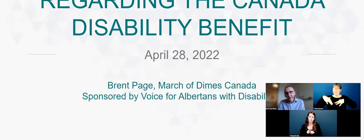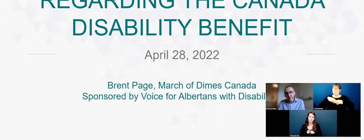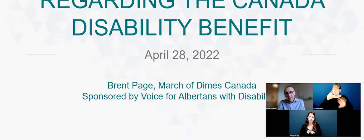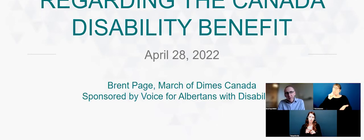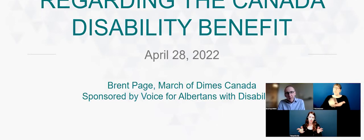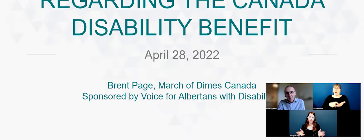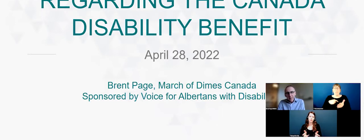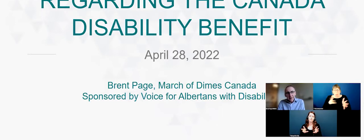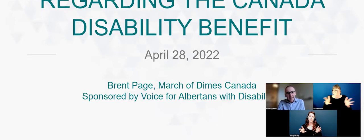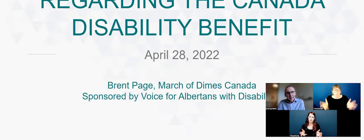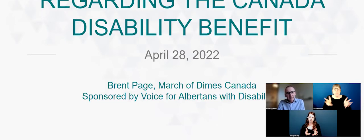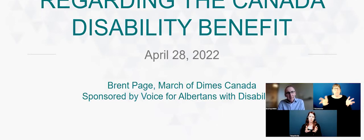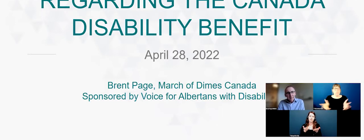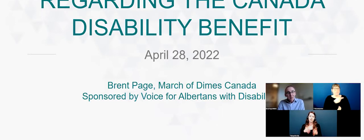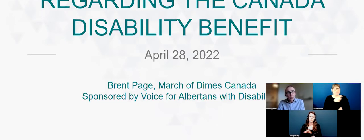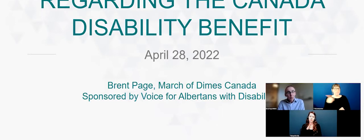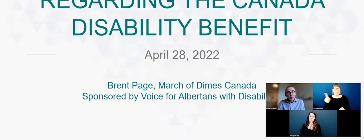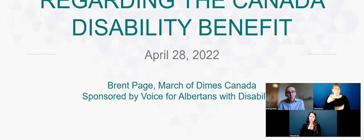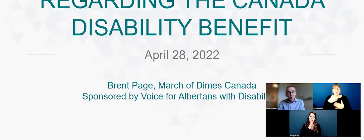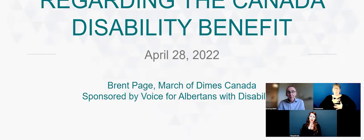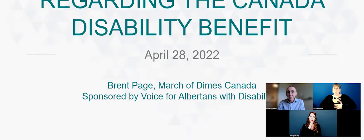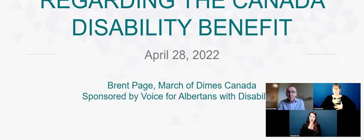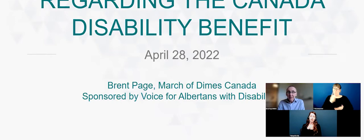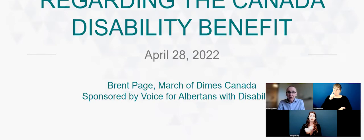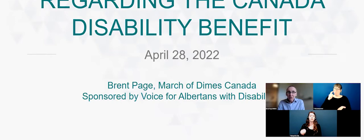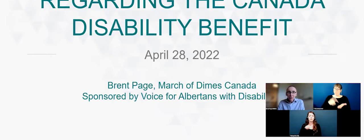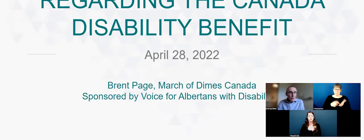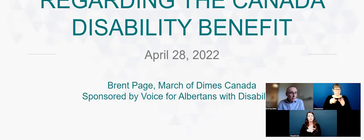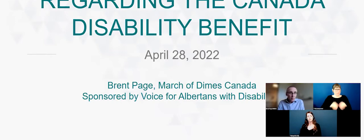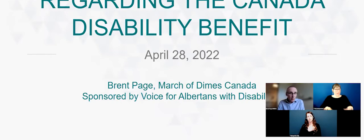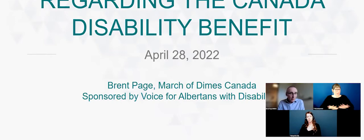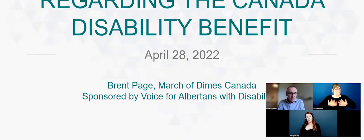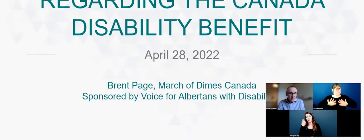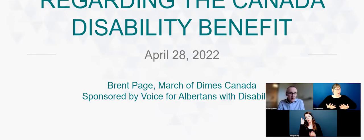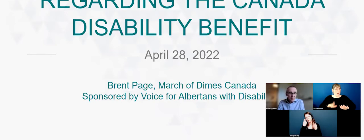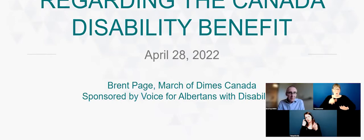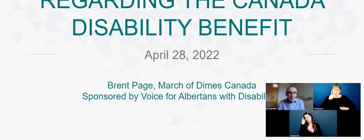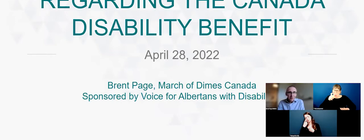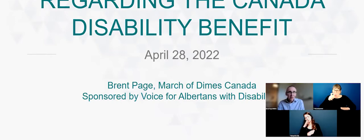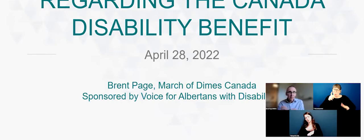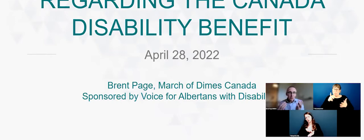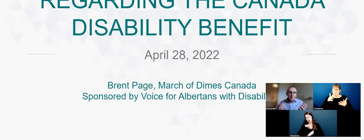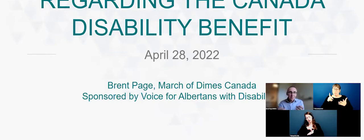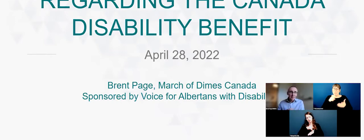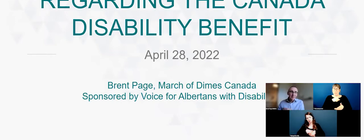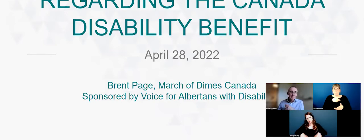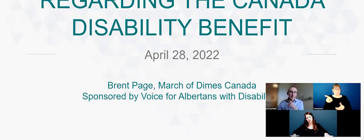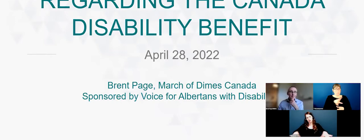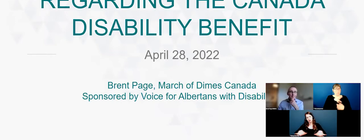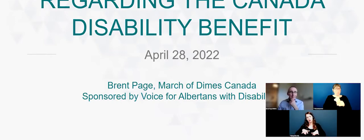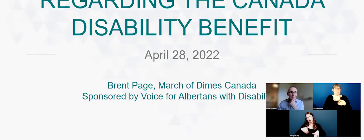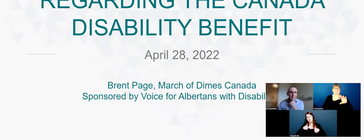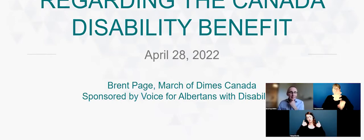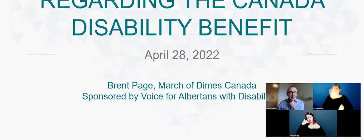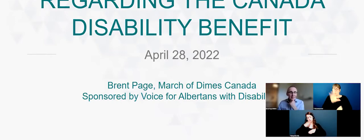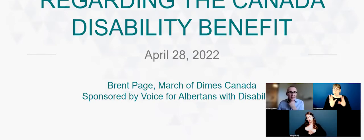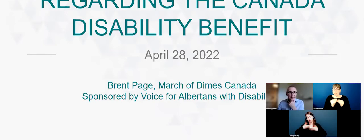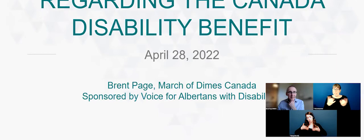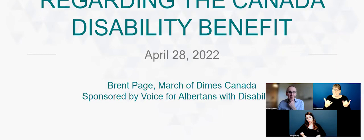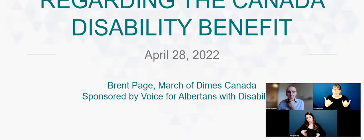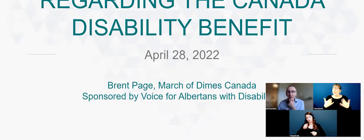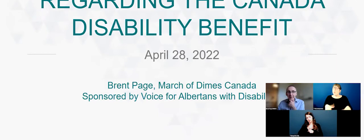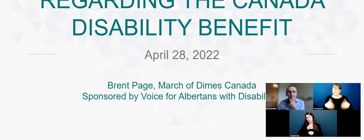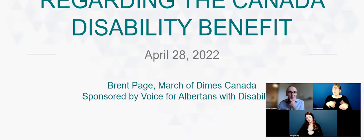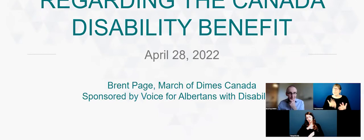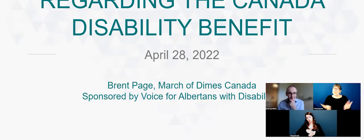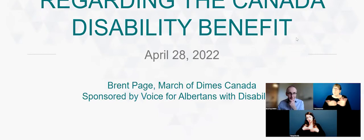to reflect on the land that supports your participation or your employer's participation in our virtual space today. Let's head to